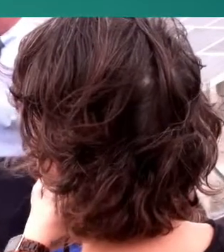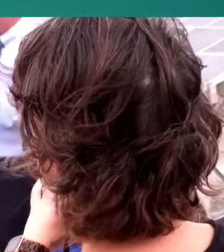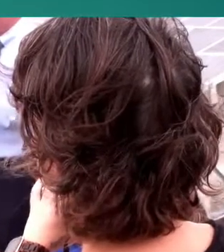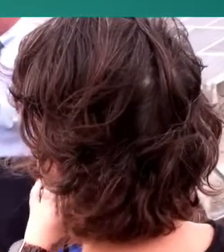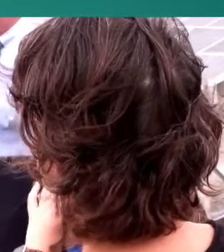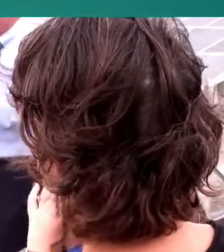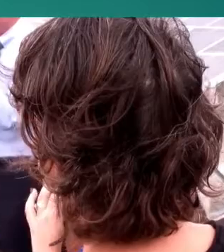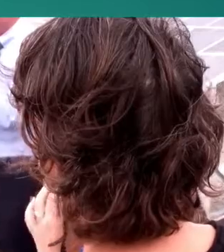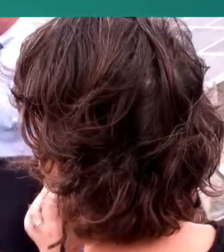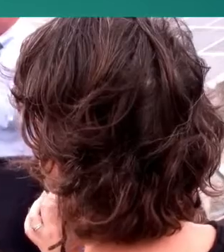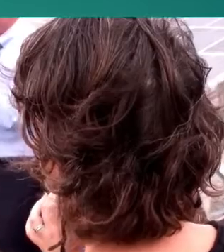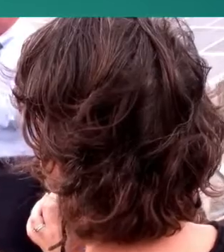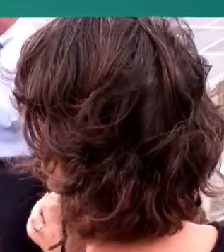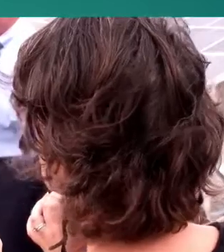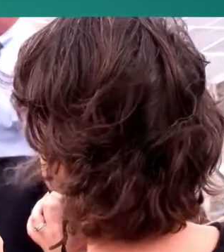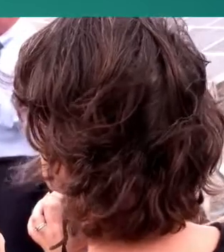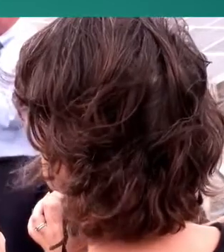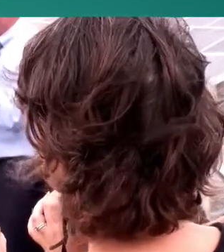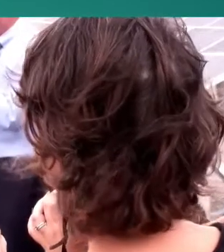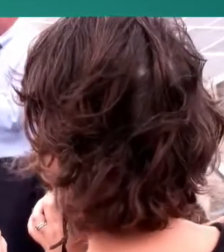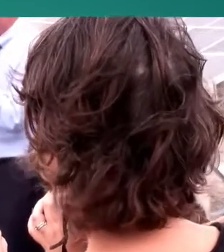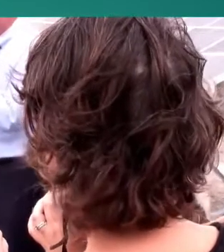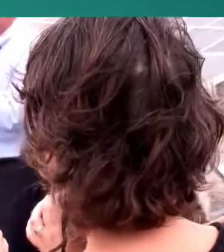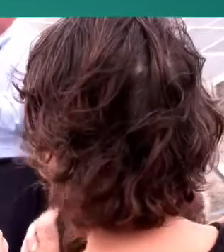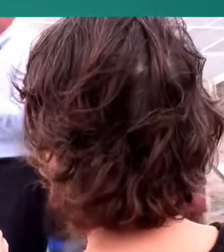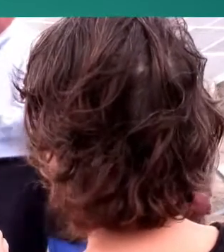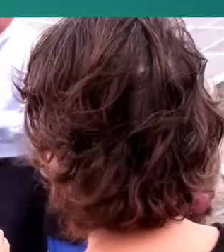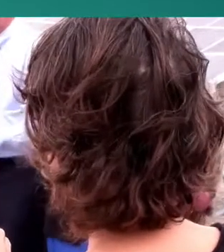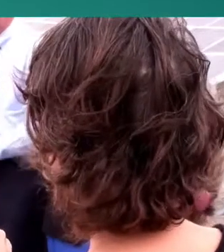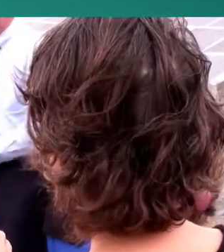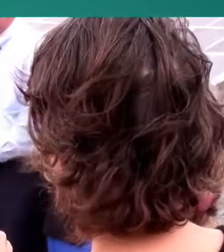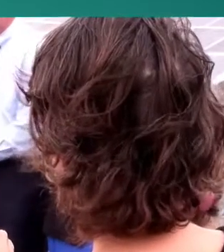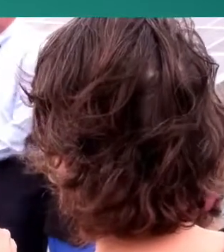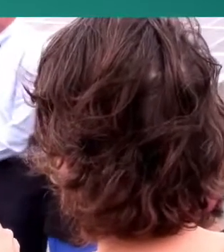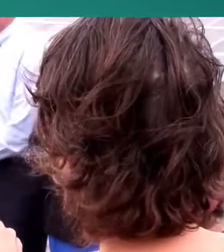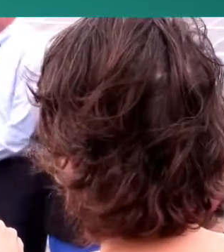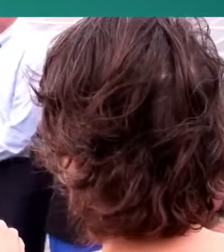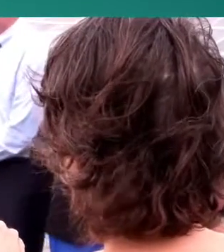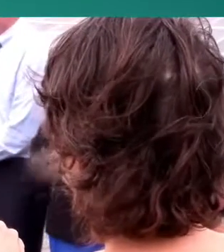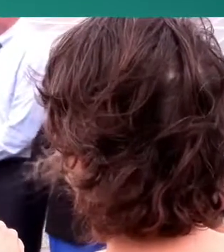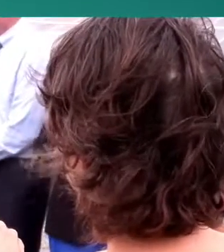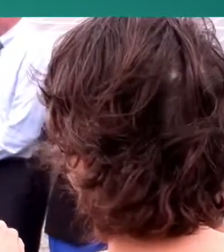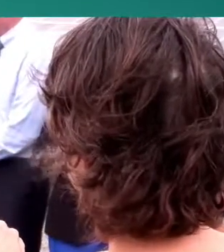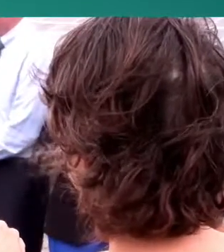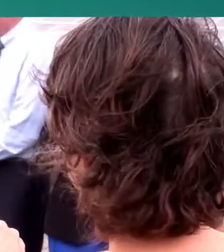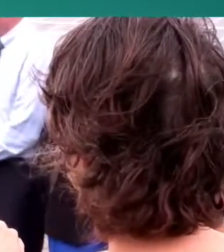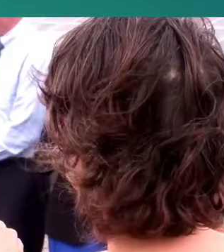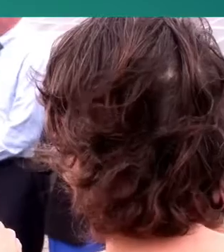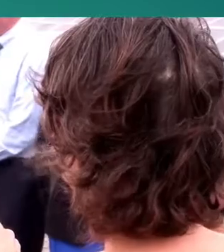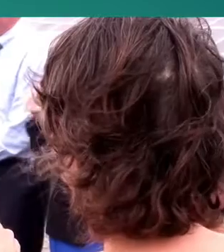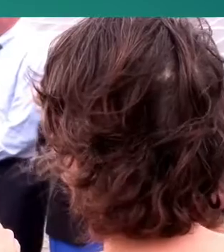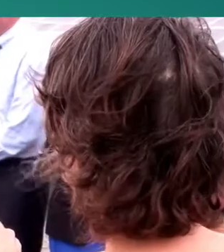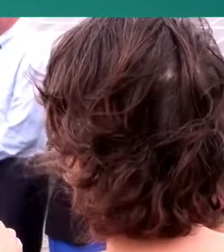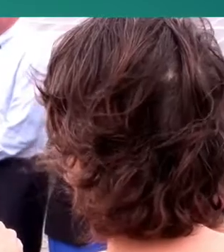Just incredible work by Senator Hansen and her colleagues. And this one will go to D.